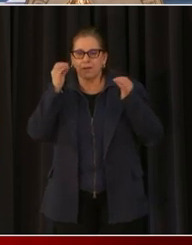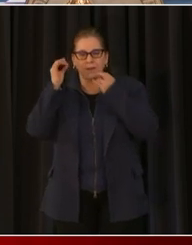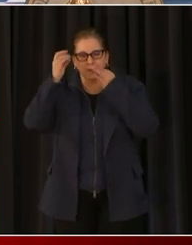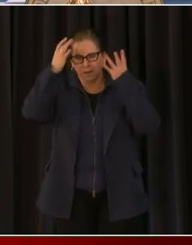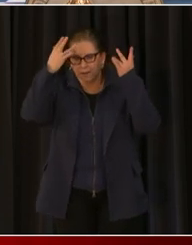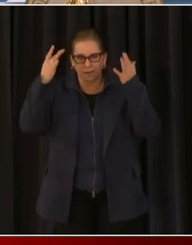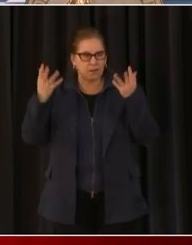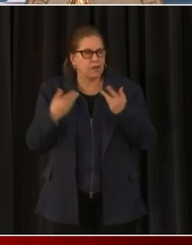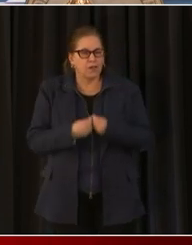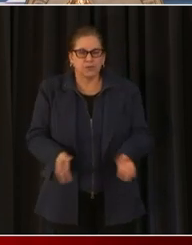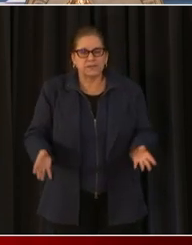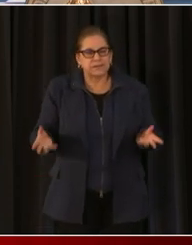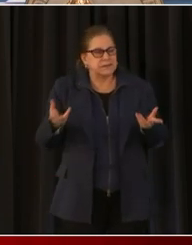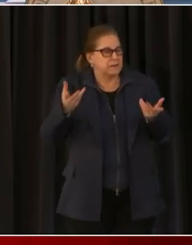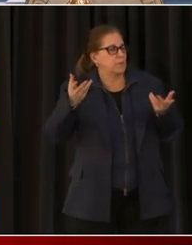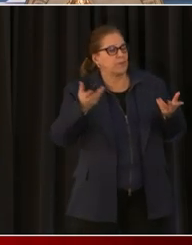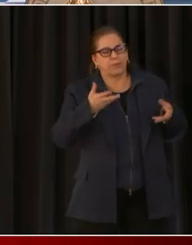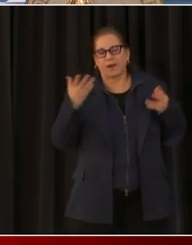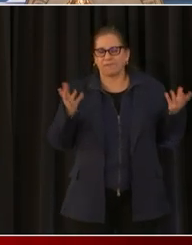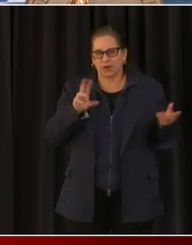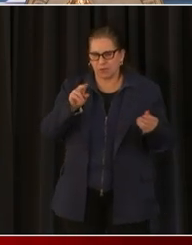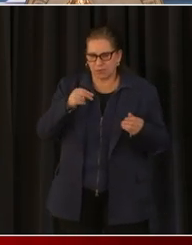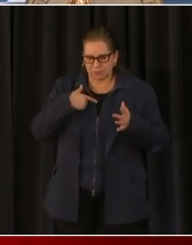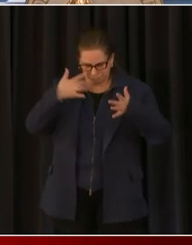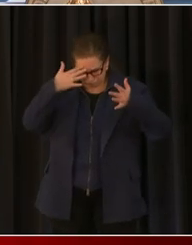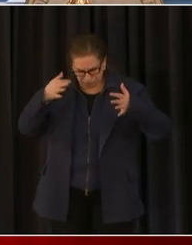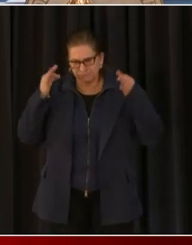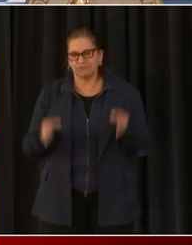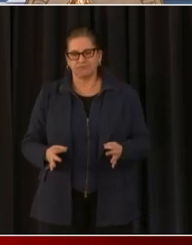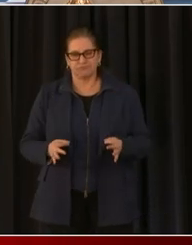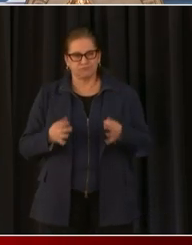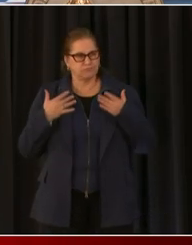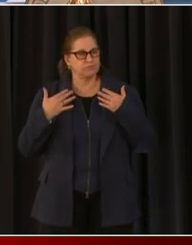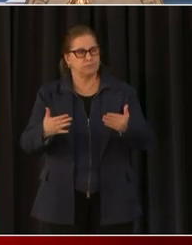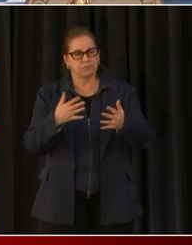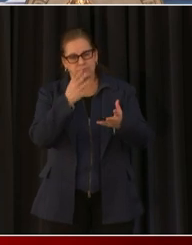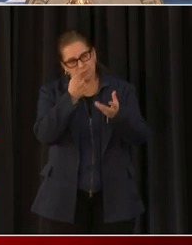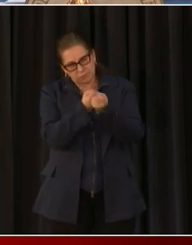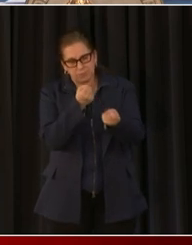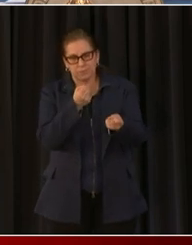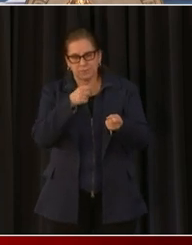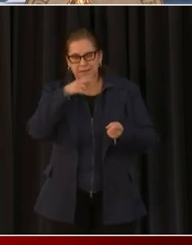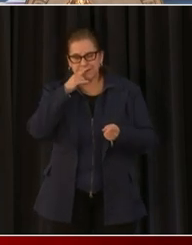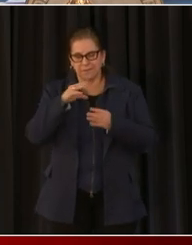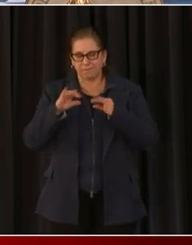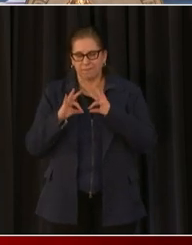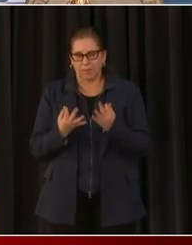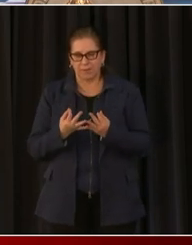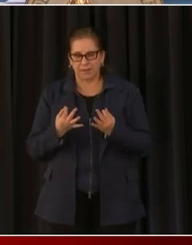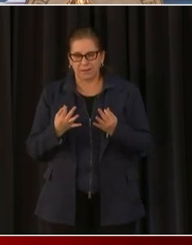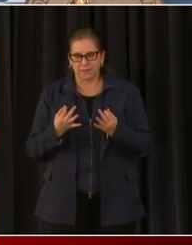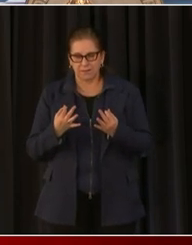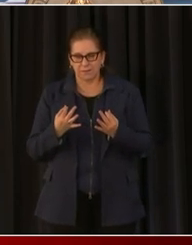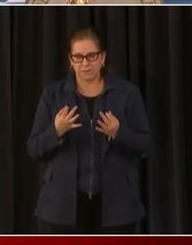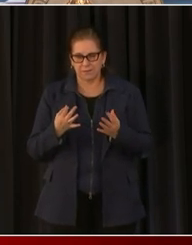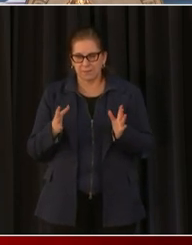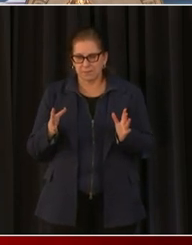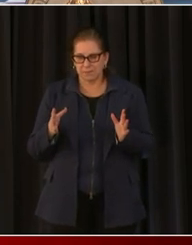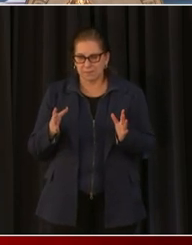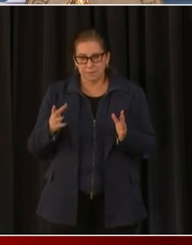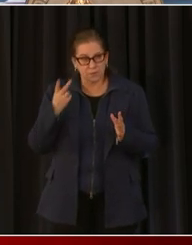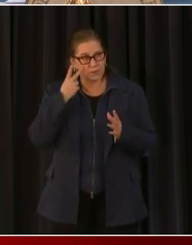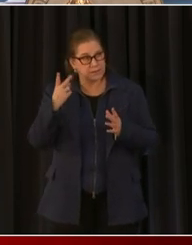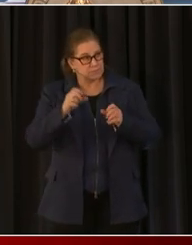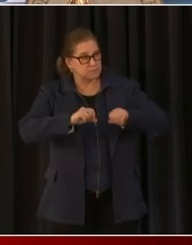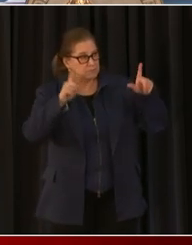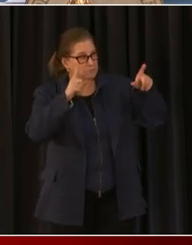on losing the gains that we've made for our kids and families and public education. So this is what you have